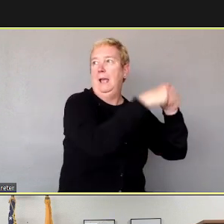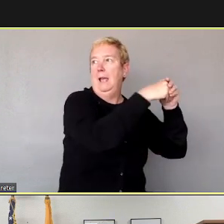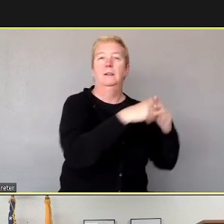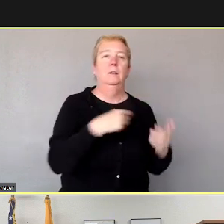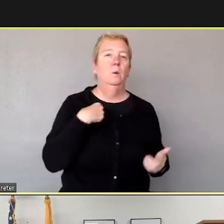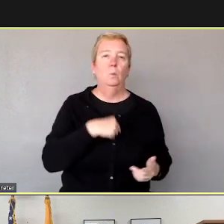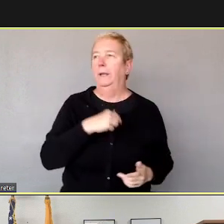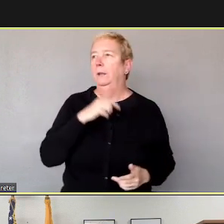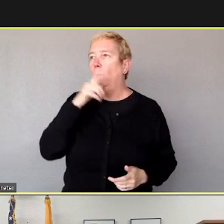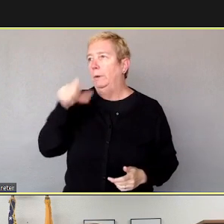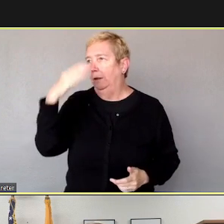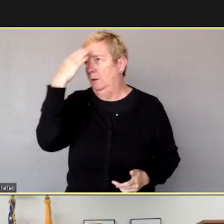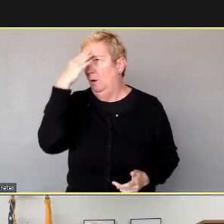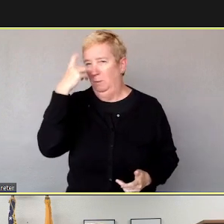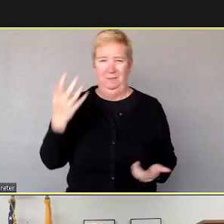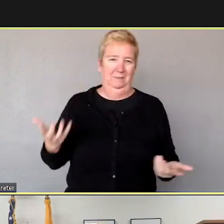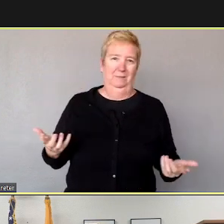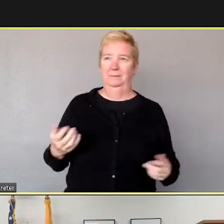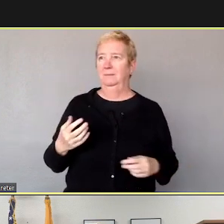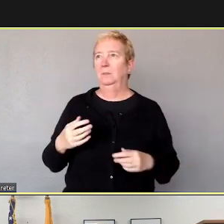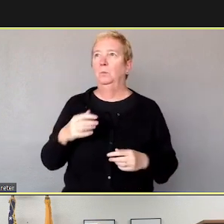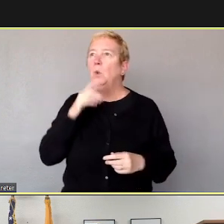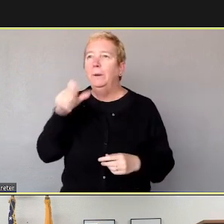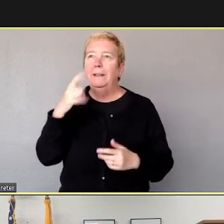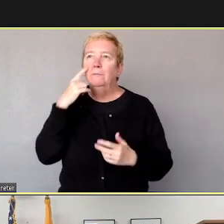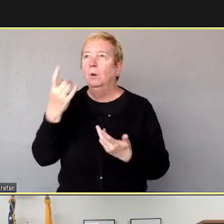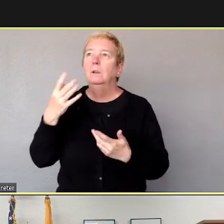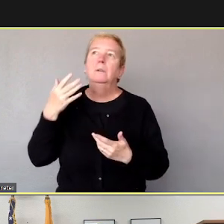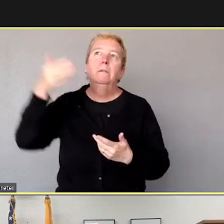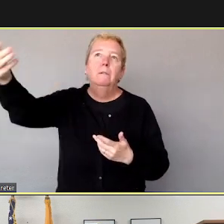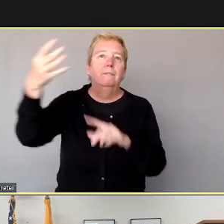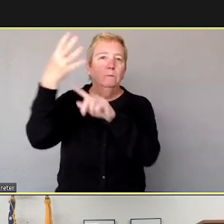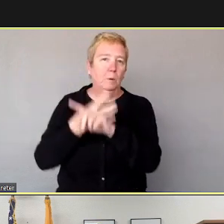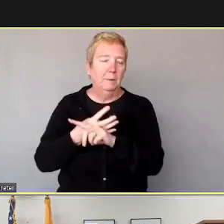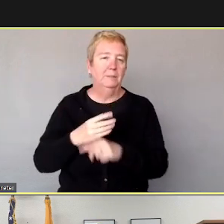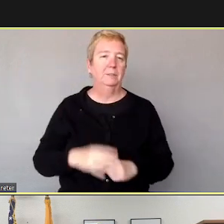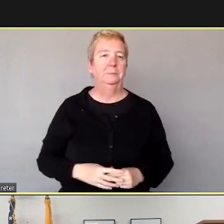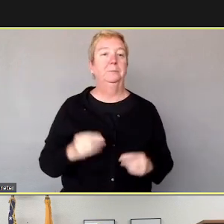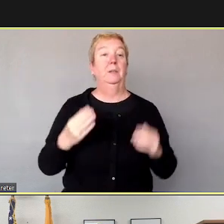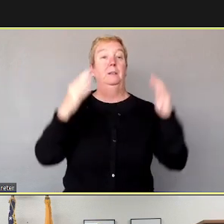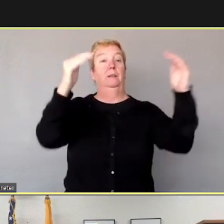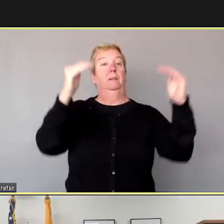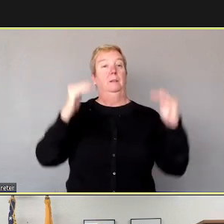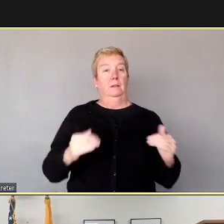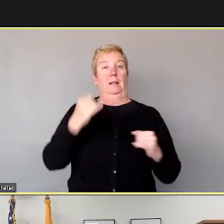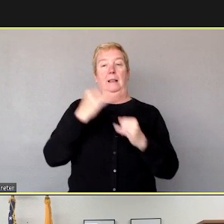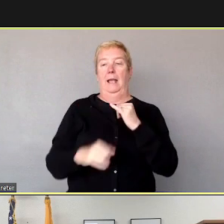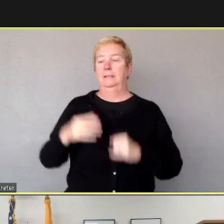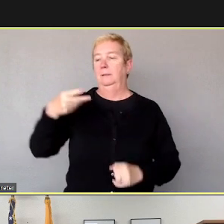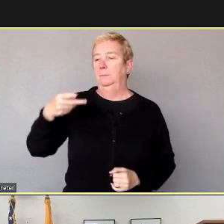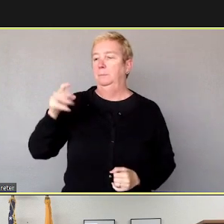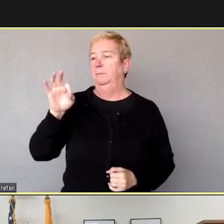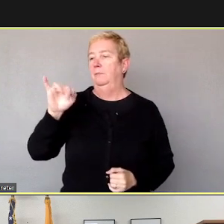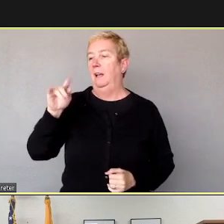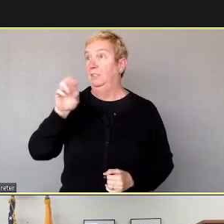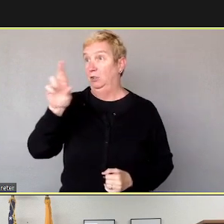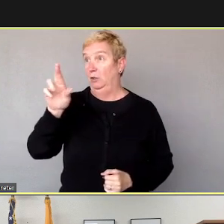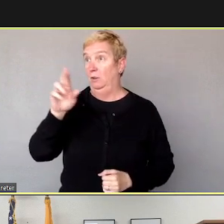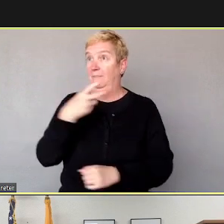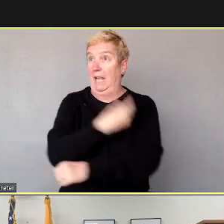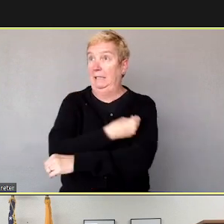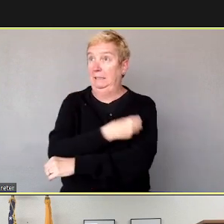right? Because we won't need to know that for 4 months from now. And then lastly, the Pfizer vaccine that most of us, or many of us have